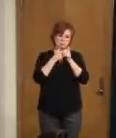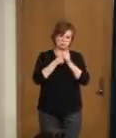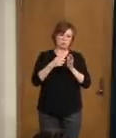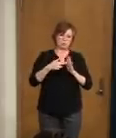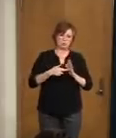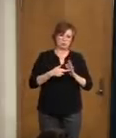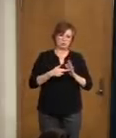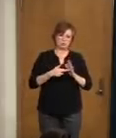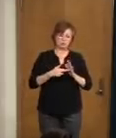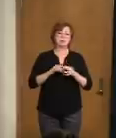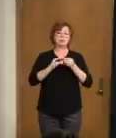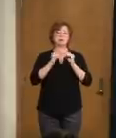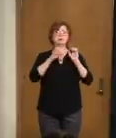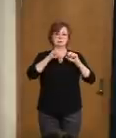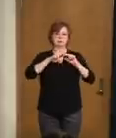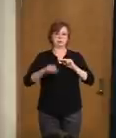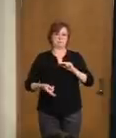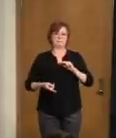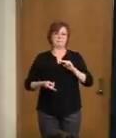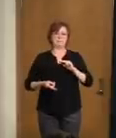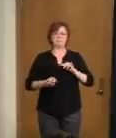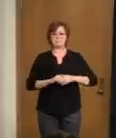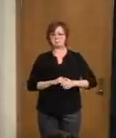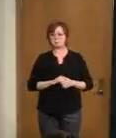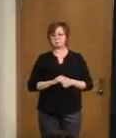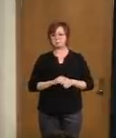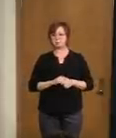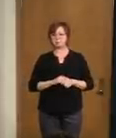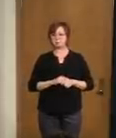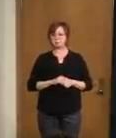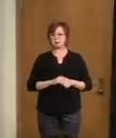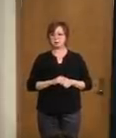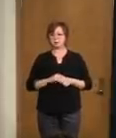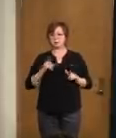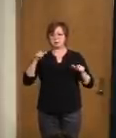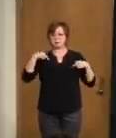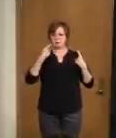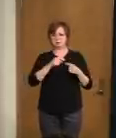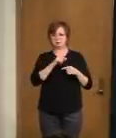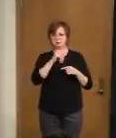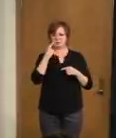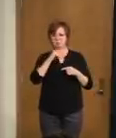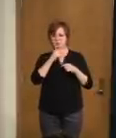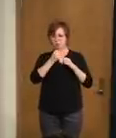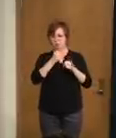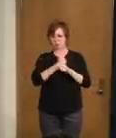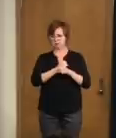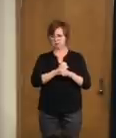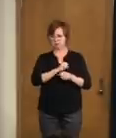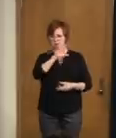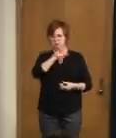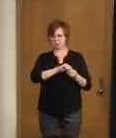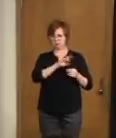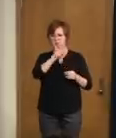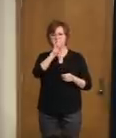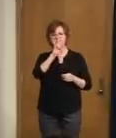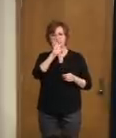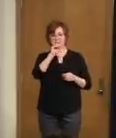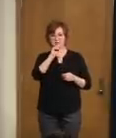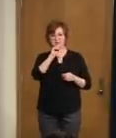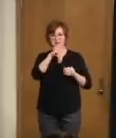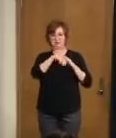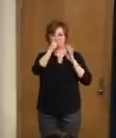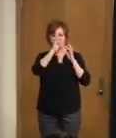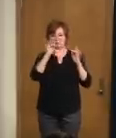We have to remember that over the past year, we have seen 750 hospitalizations in every age group, and